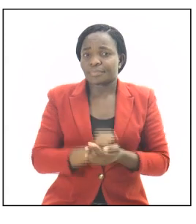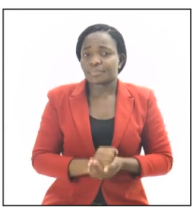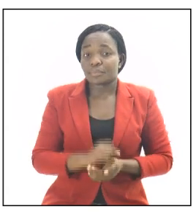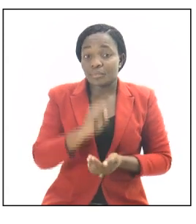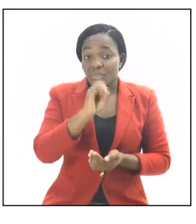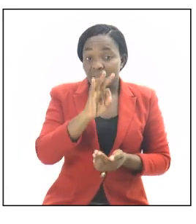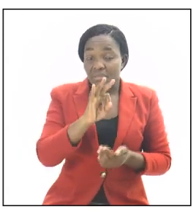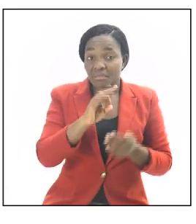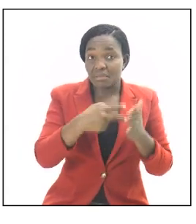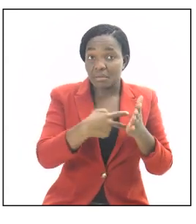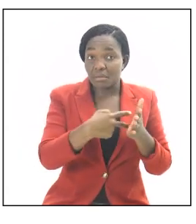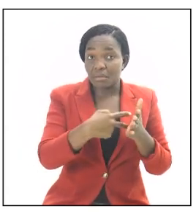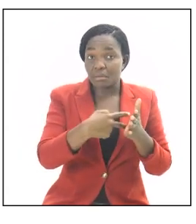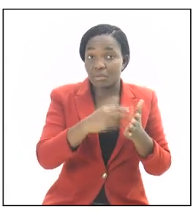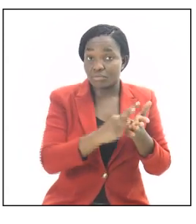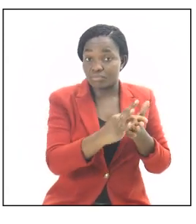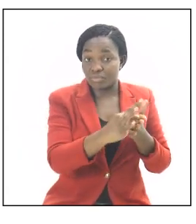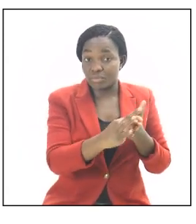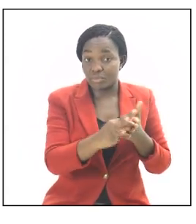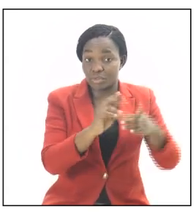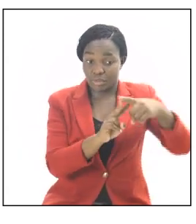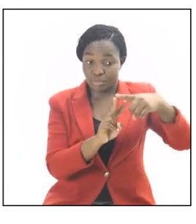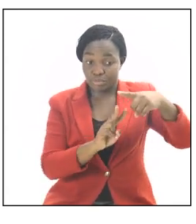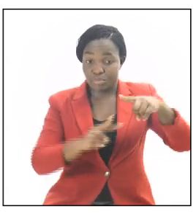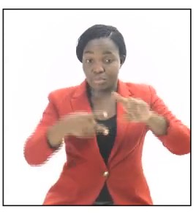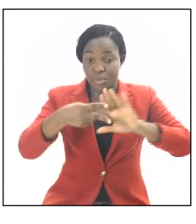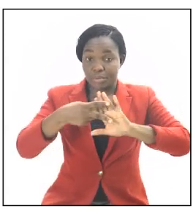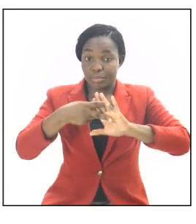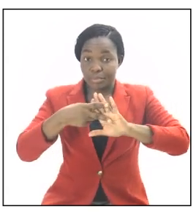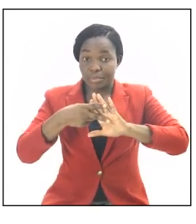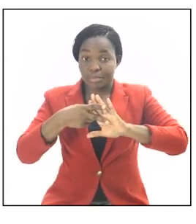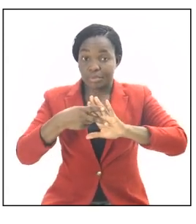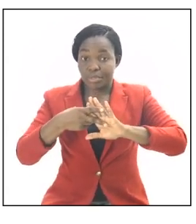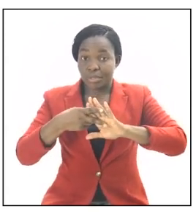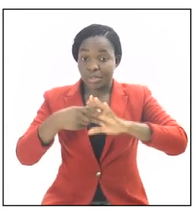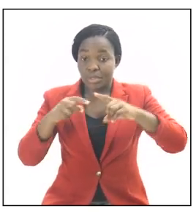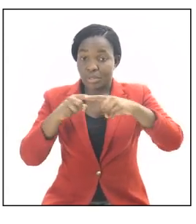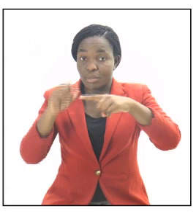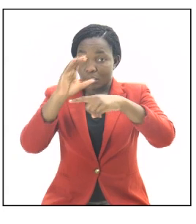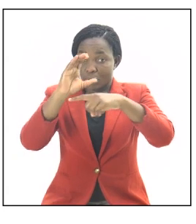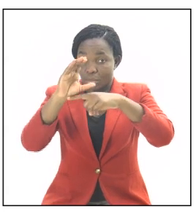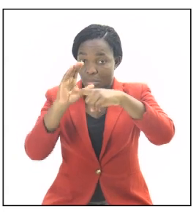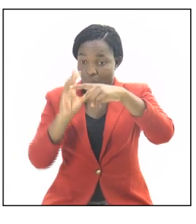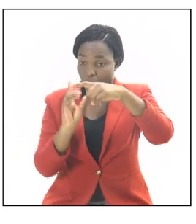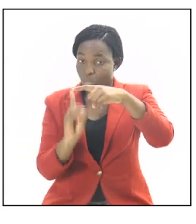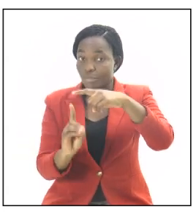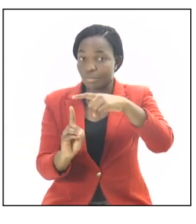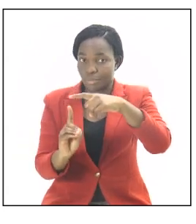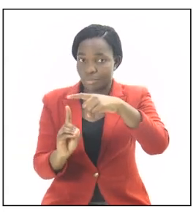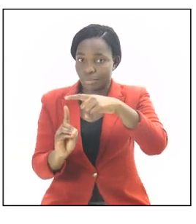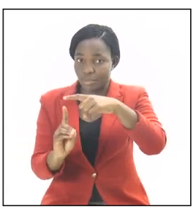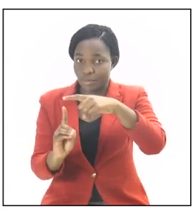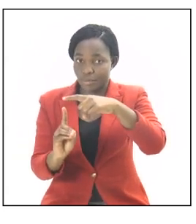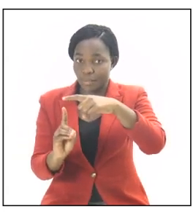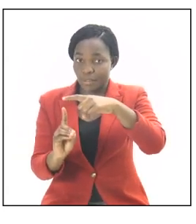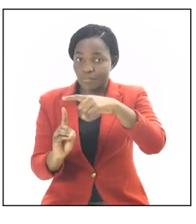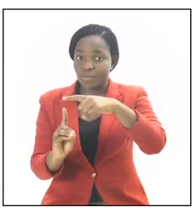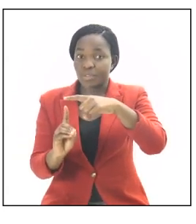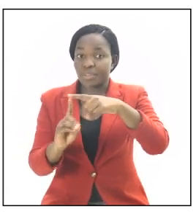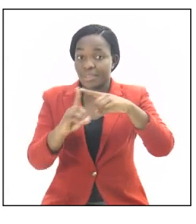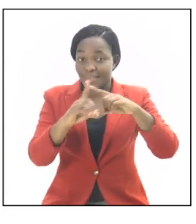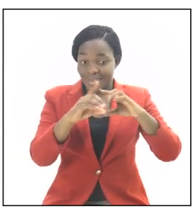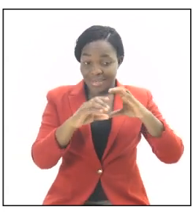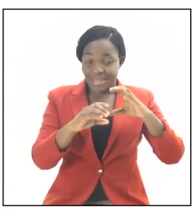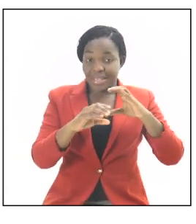formula is pi is equal to circumference over diameter, then the circumference